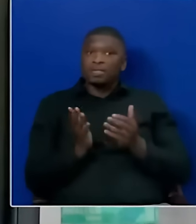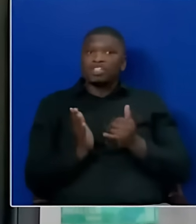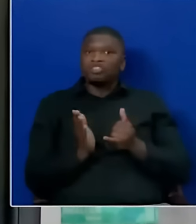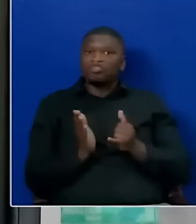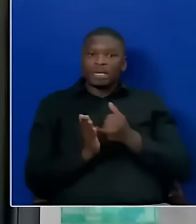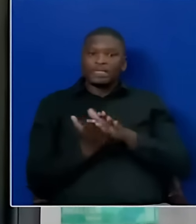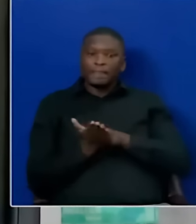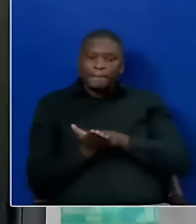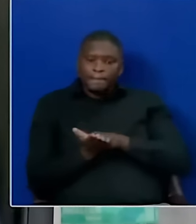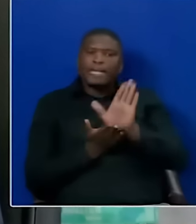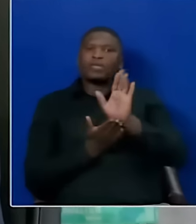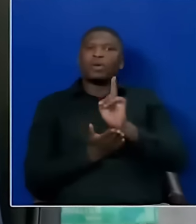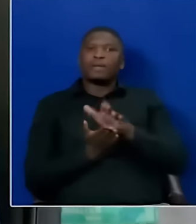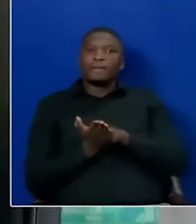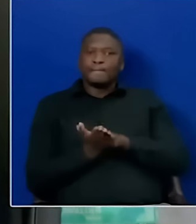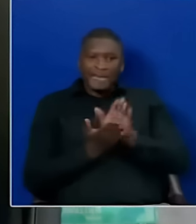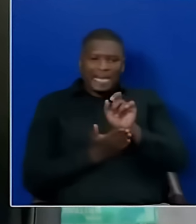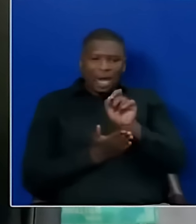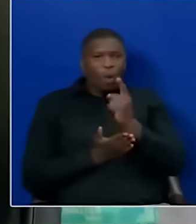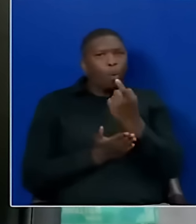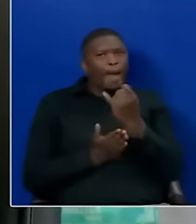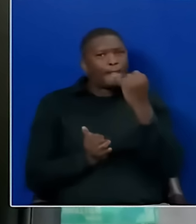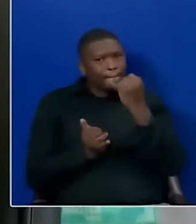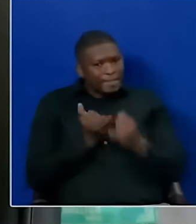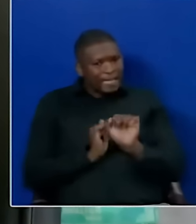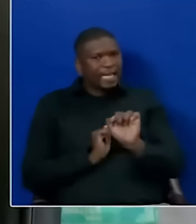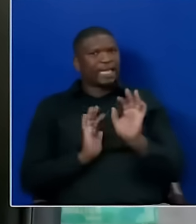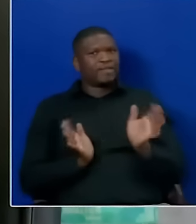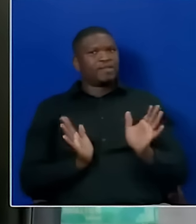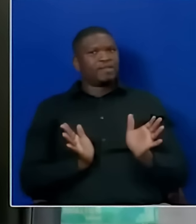page and print only the page where he has made the correction